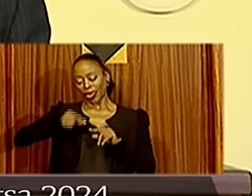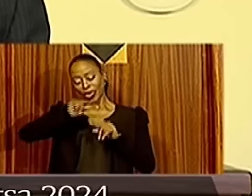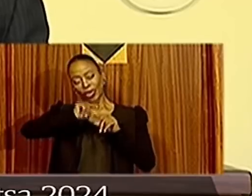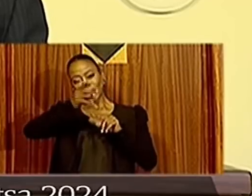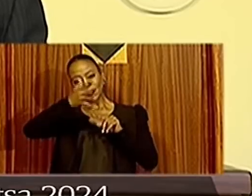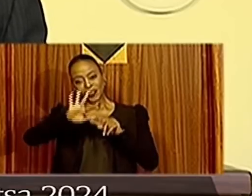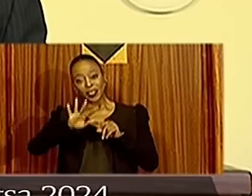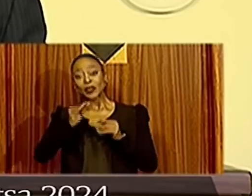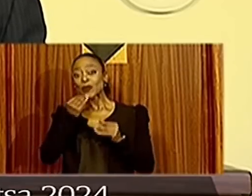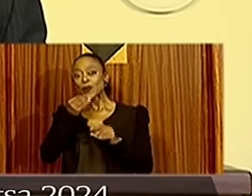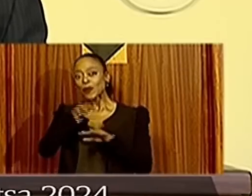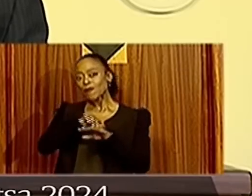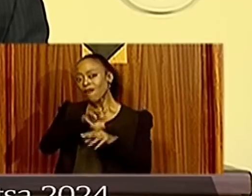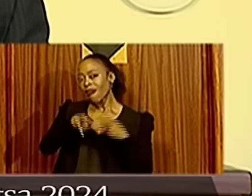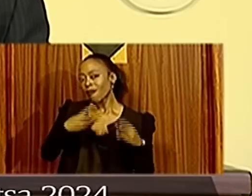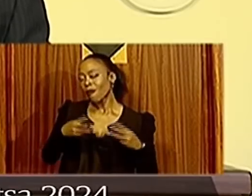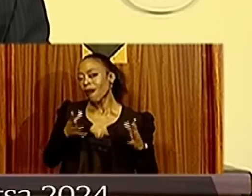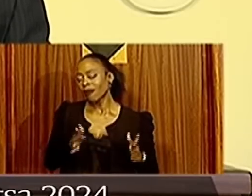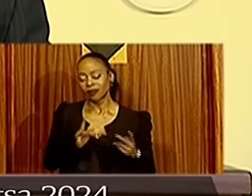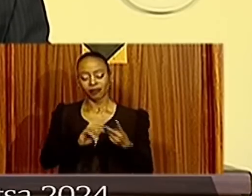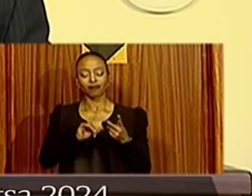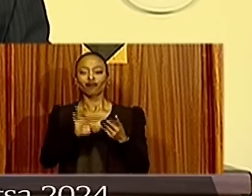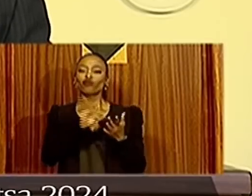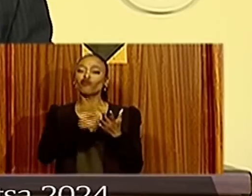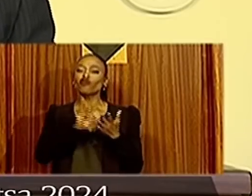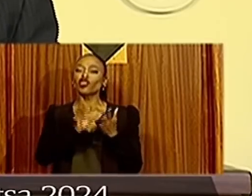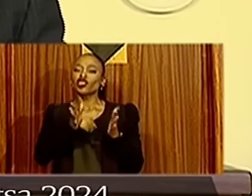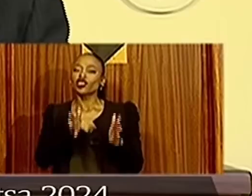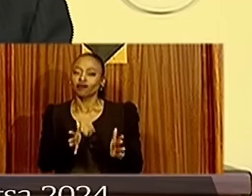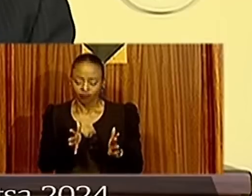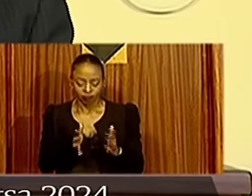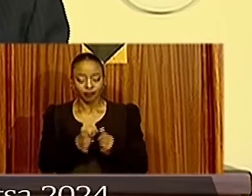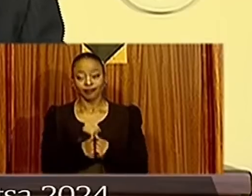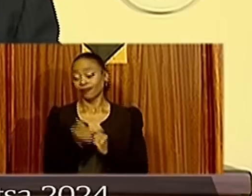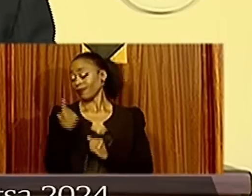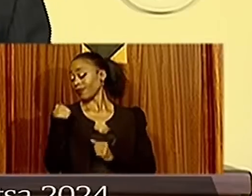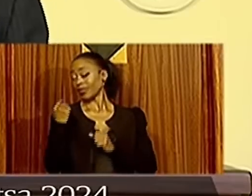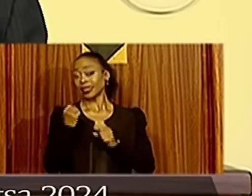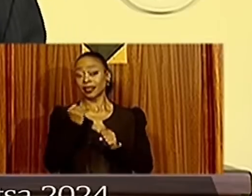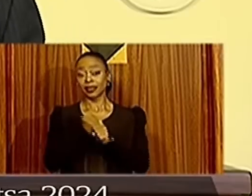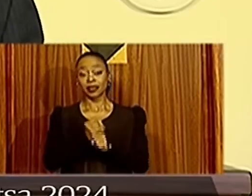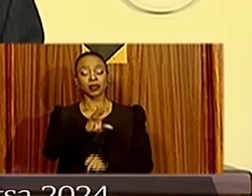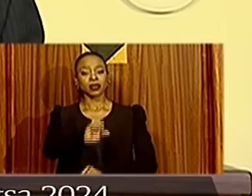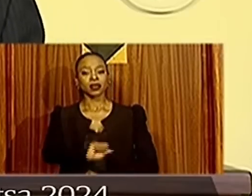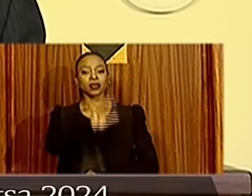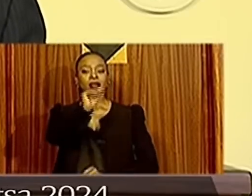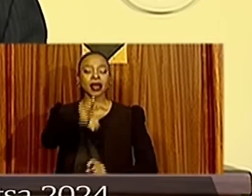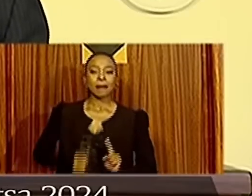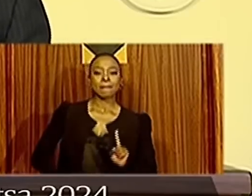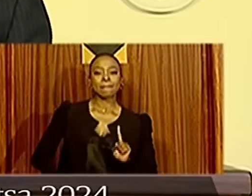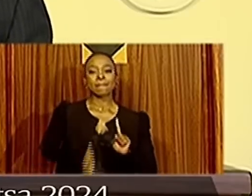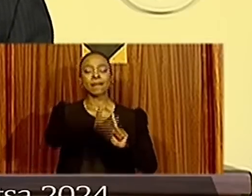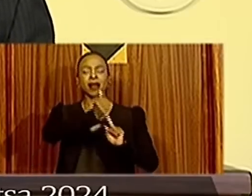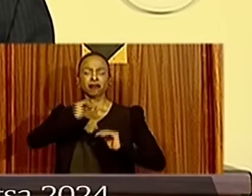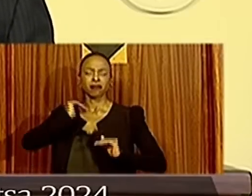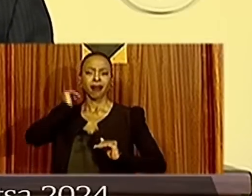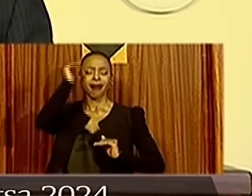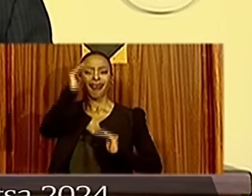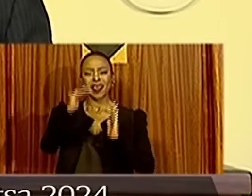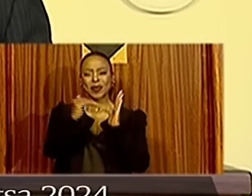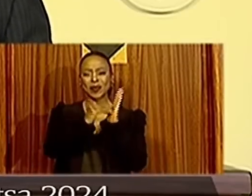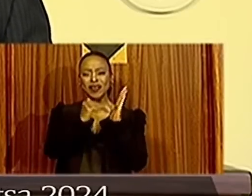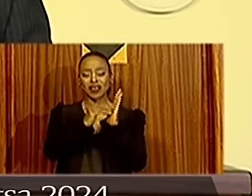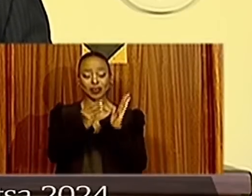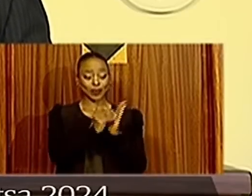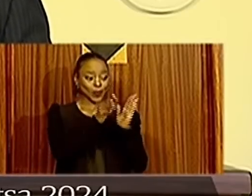and domestic workers. Last year, South Africa achieved its highest matric pass rate ever.